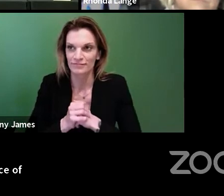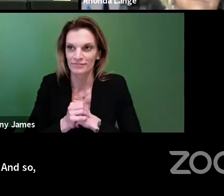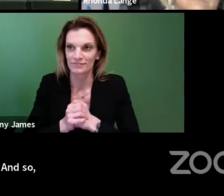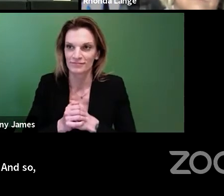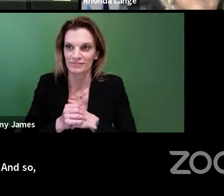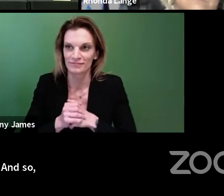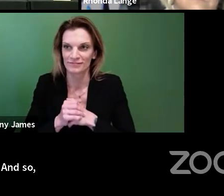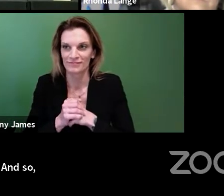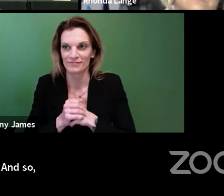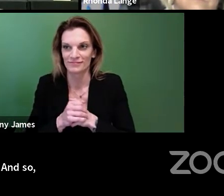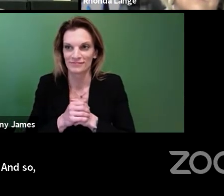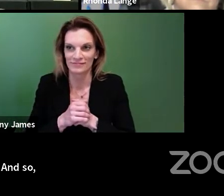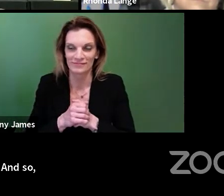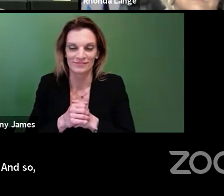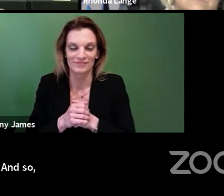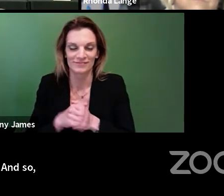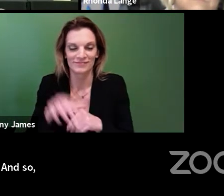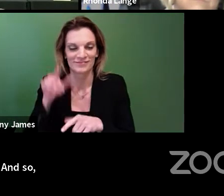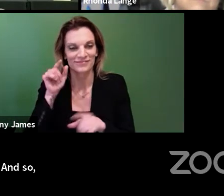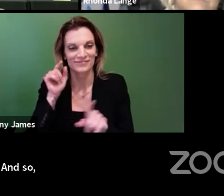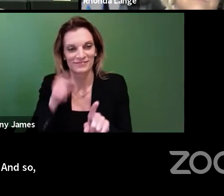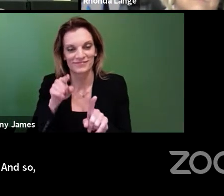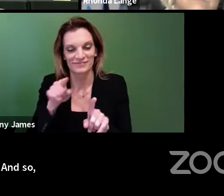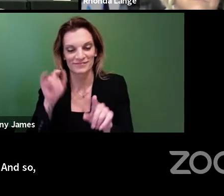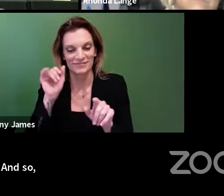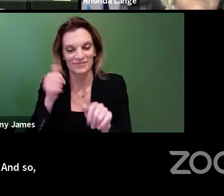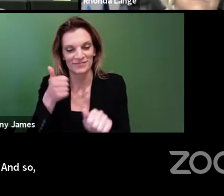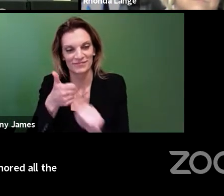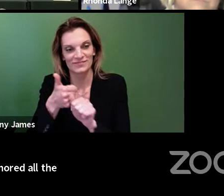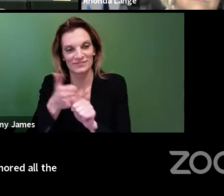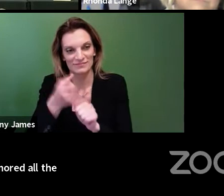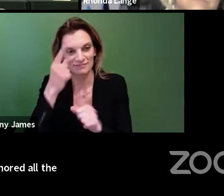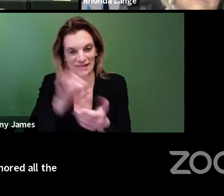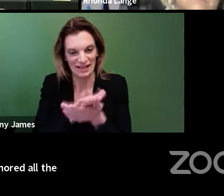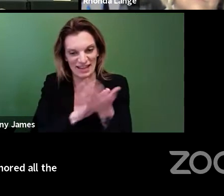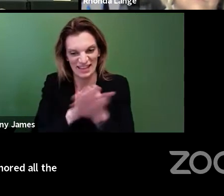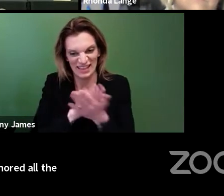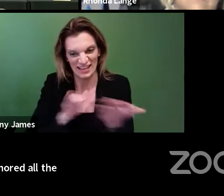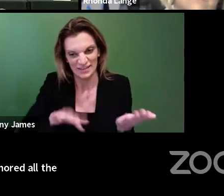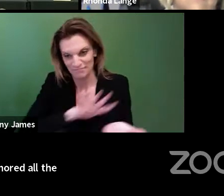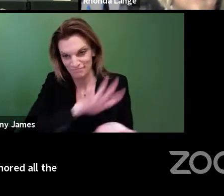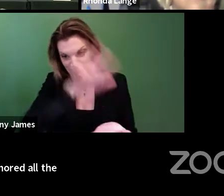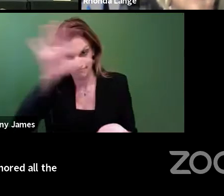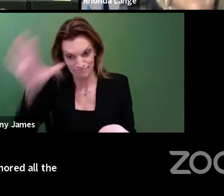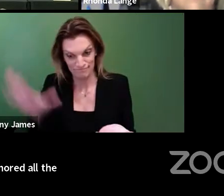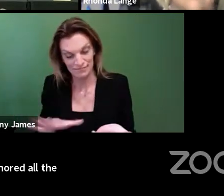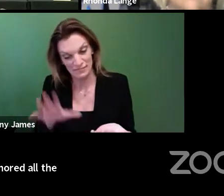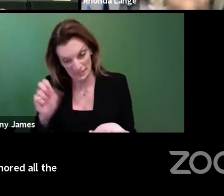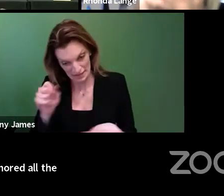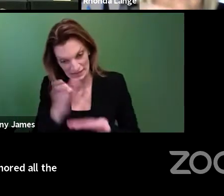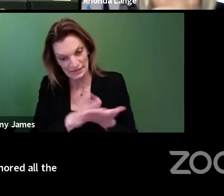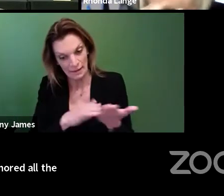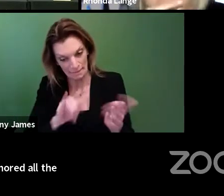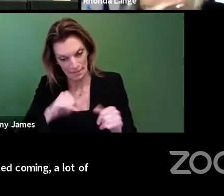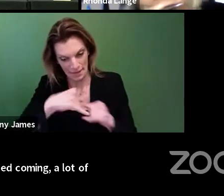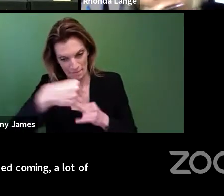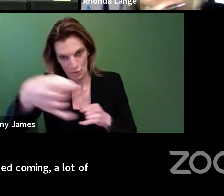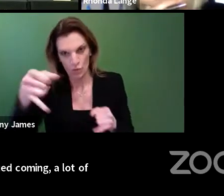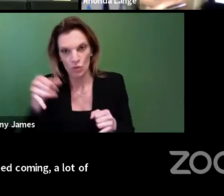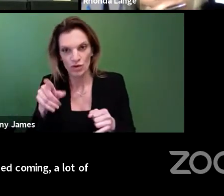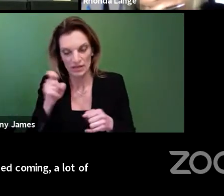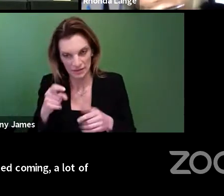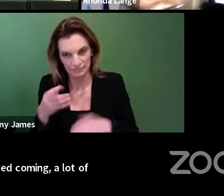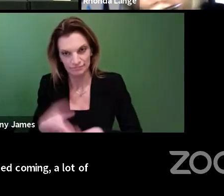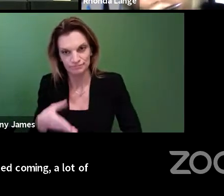when we honored all the clean borders, everything started coming, a lot of it, not everything, but a lot of it